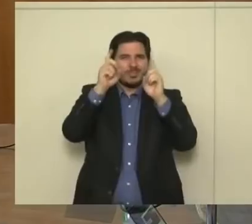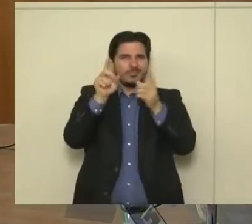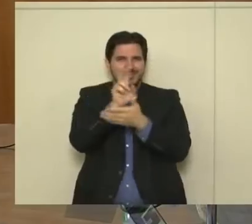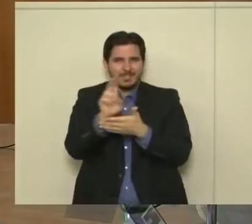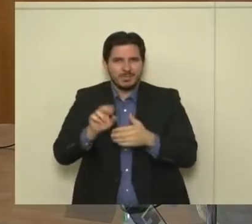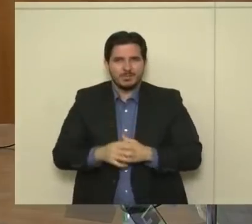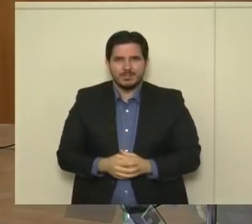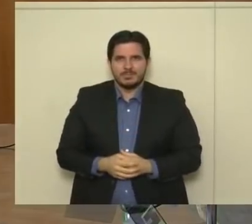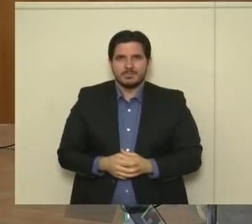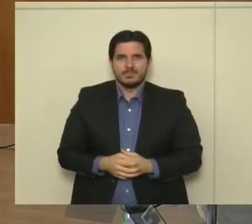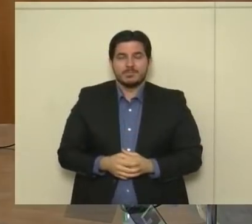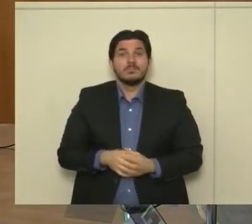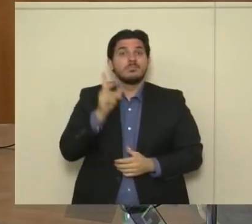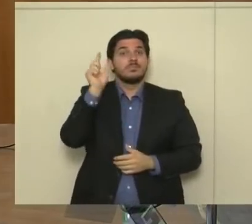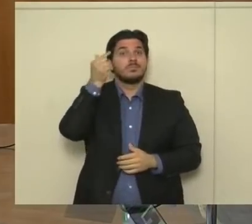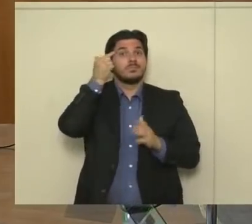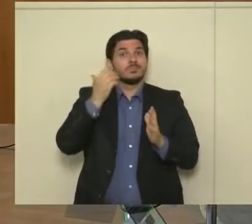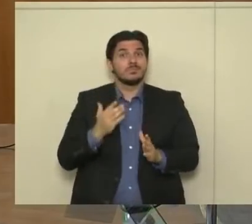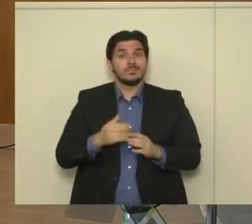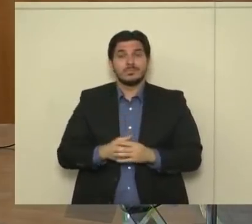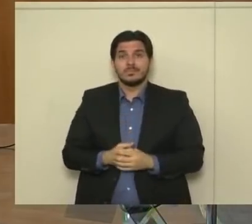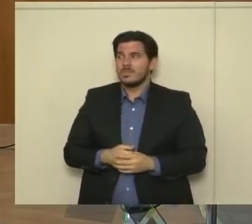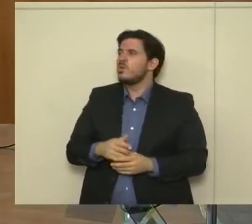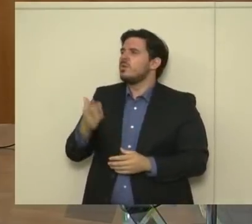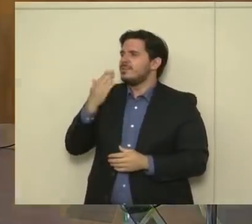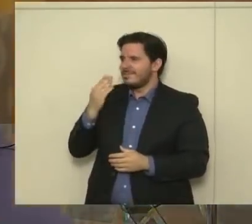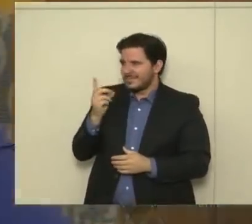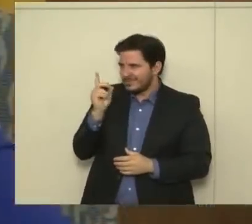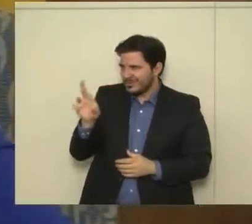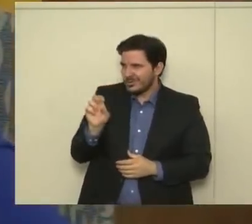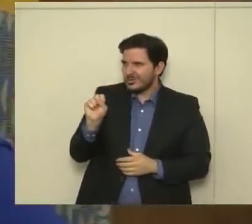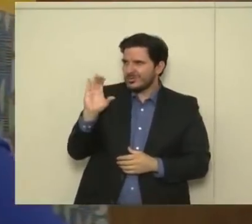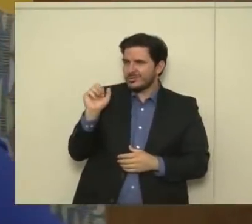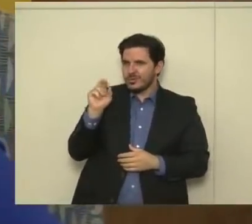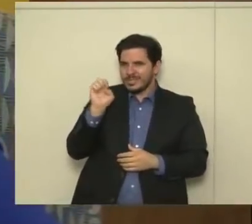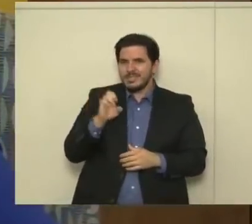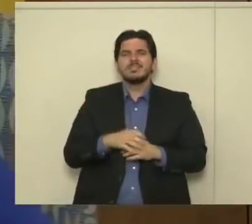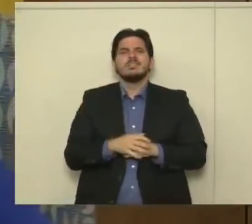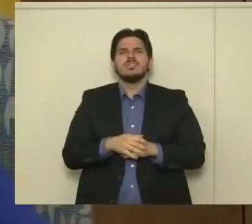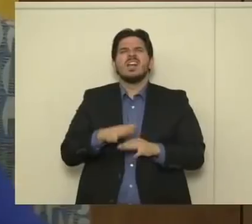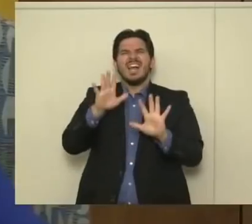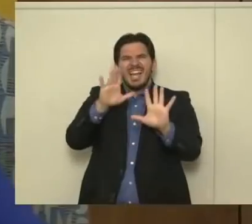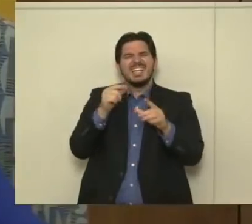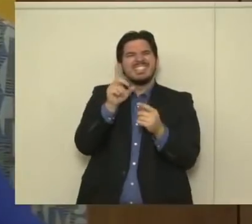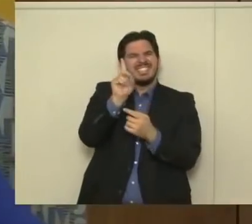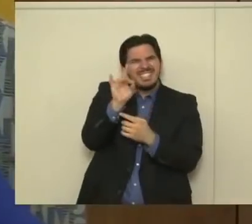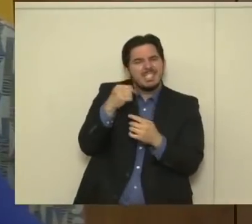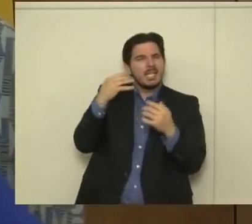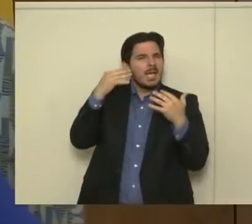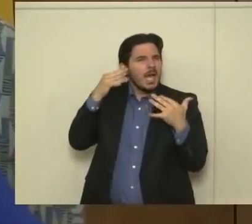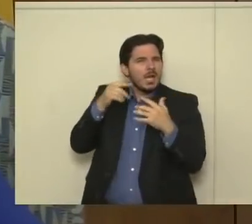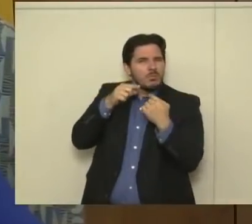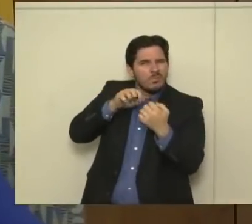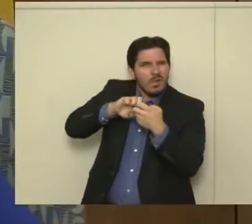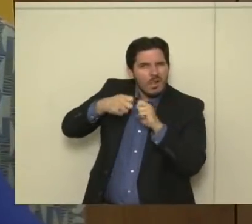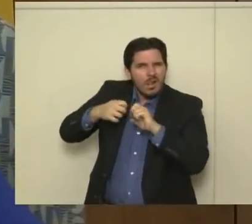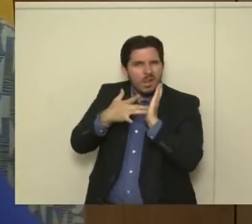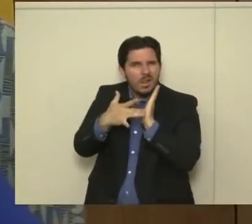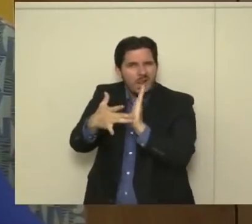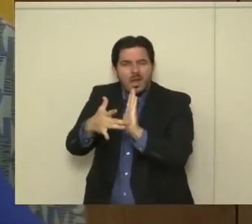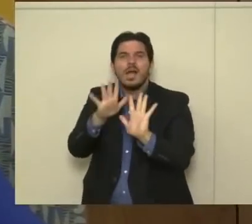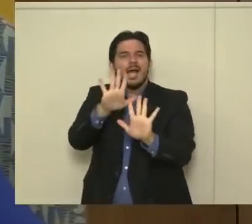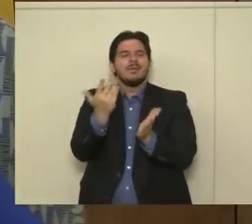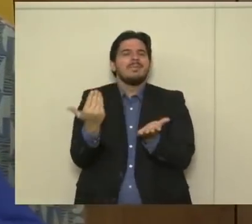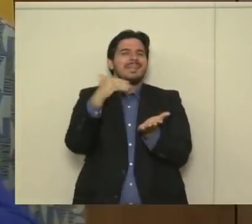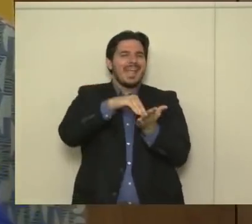Thank you, Dr. Scrace. So we were having audio trouble, and I'm just going to repeat a couple of things. I want to thank Andrea Chavez